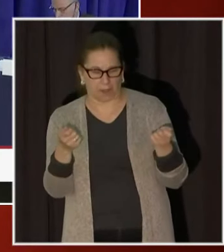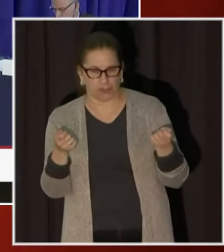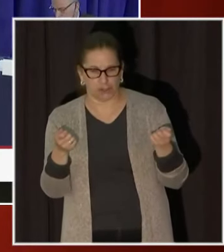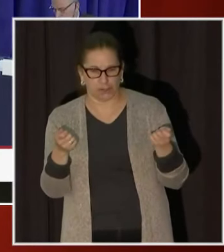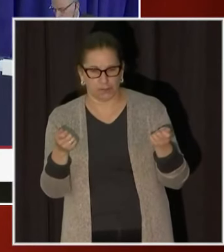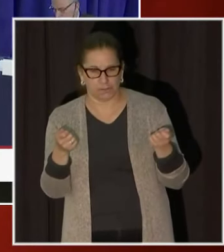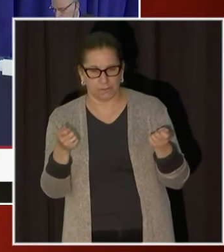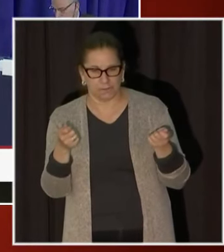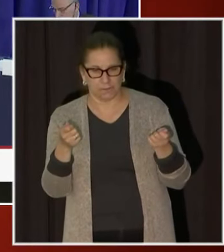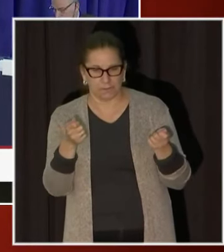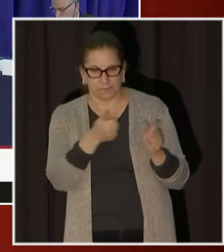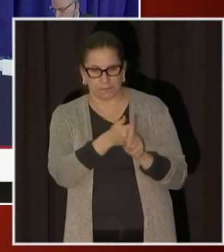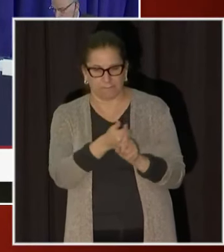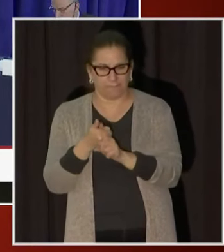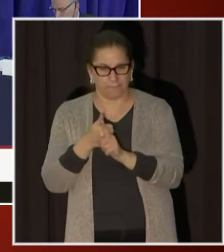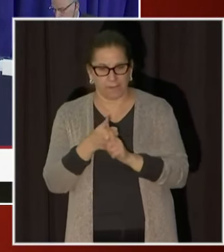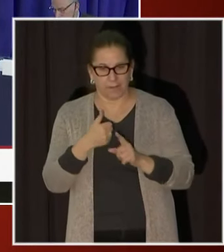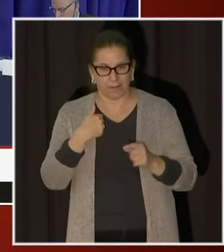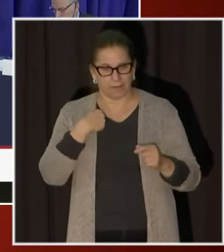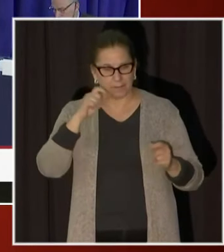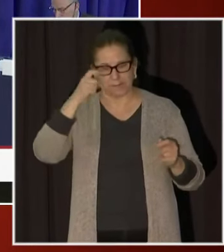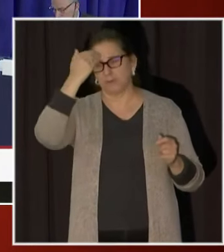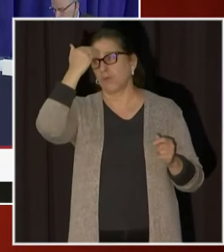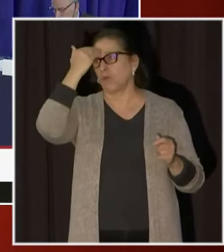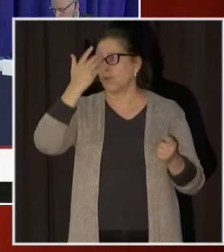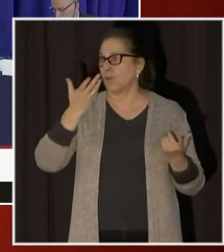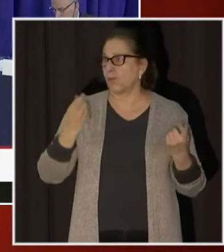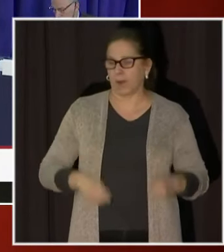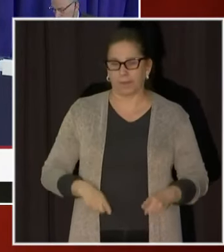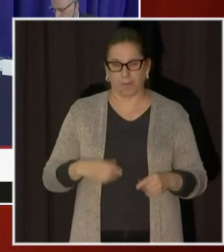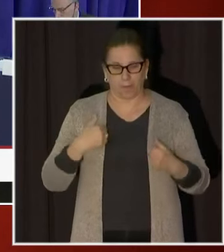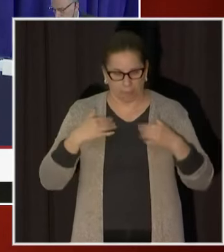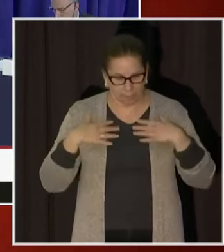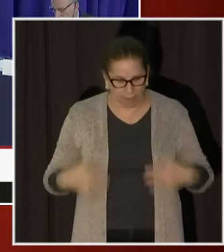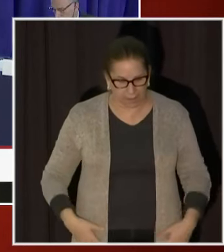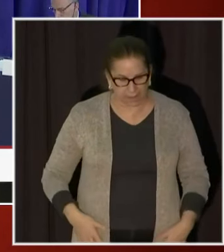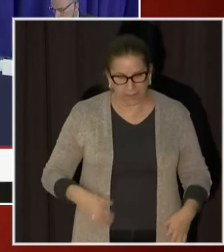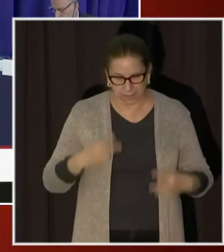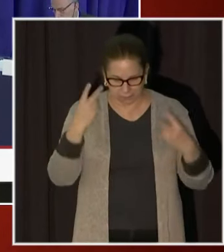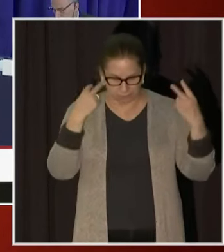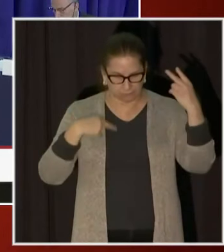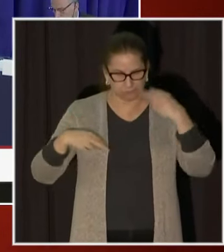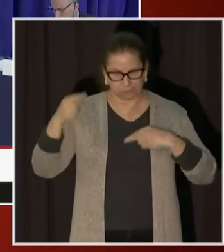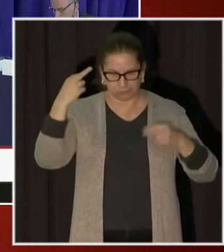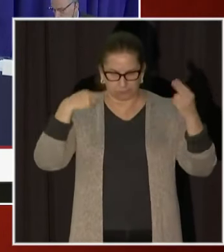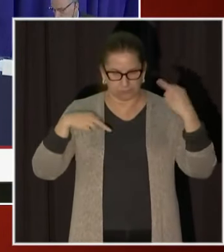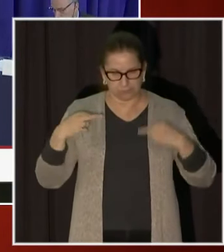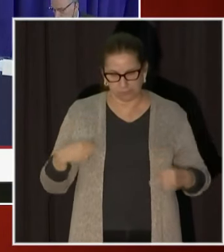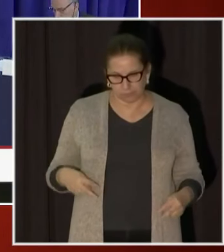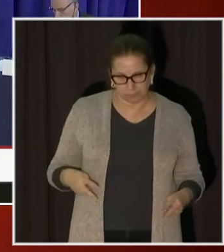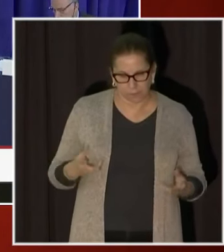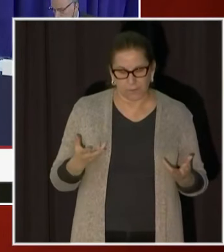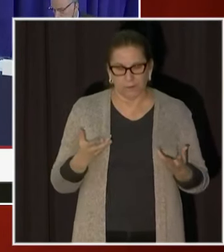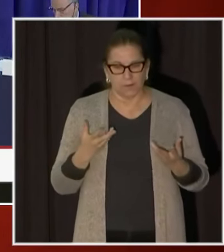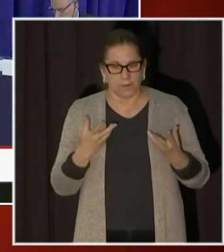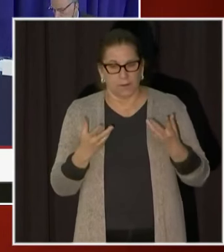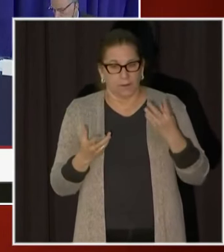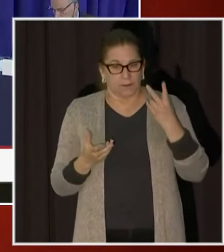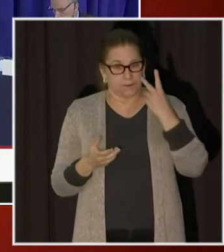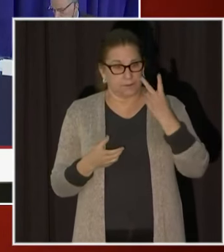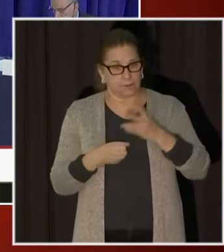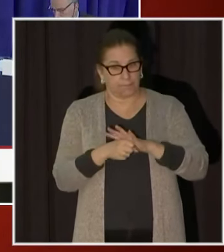going on in their body. We've learned so much about how COVID-19 itself